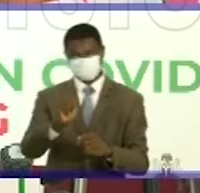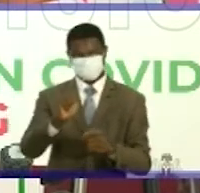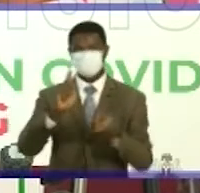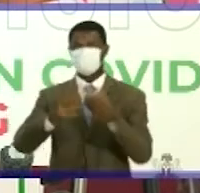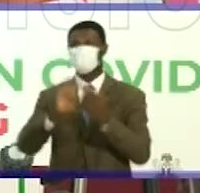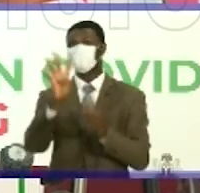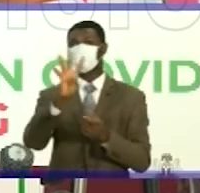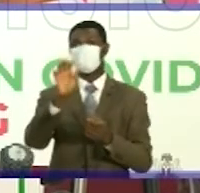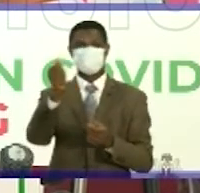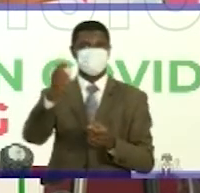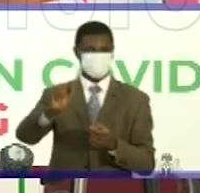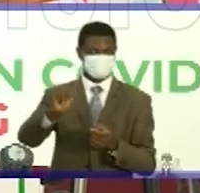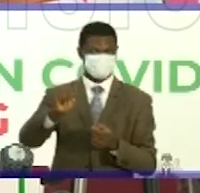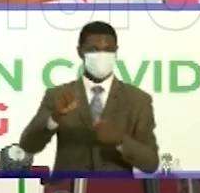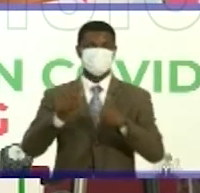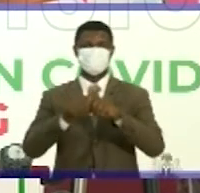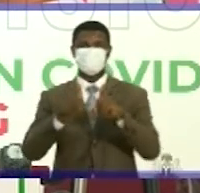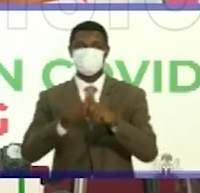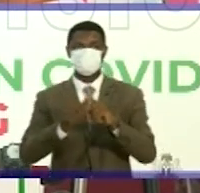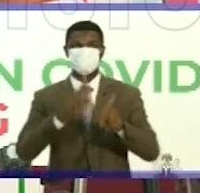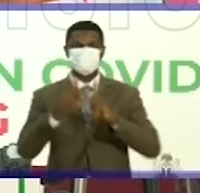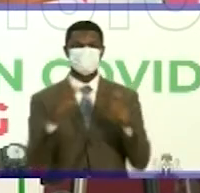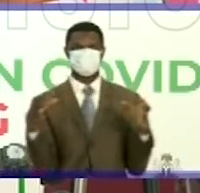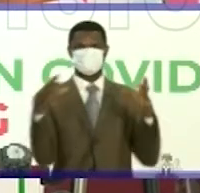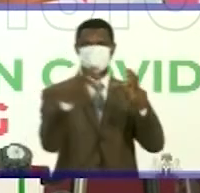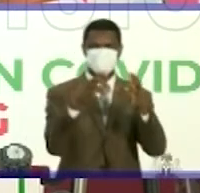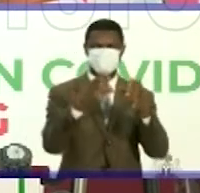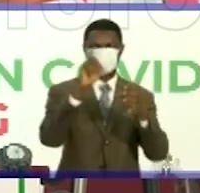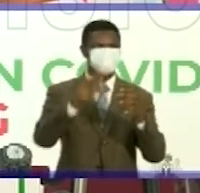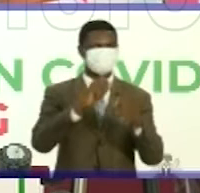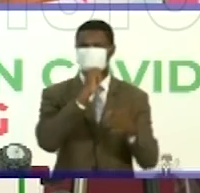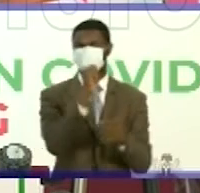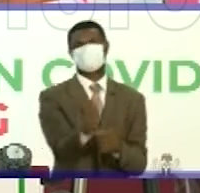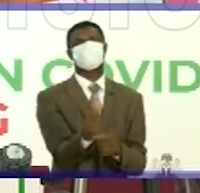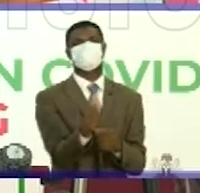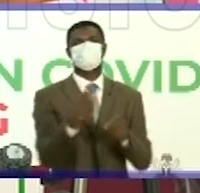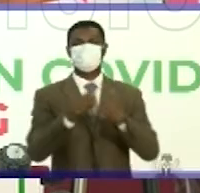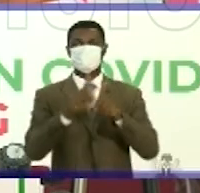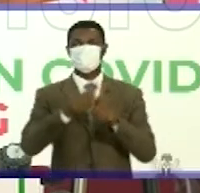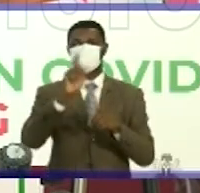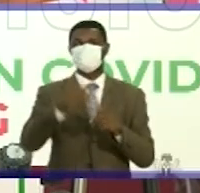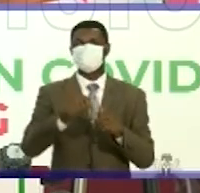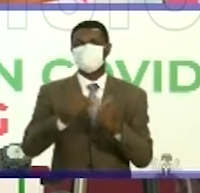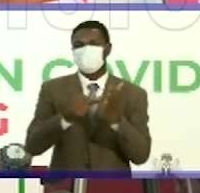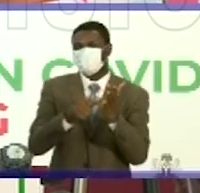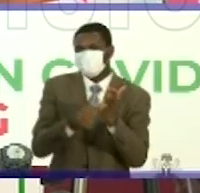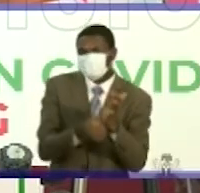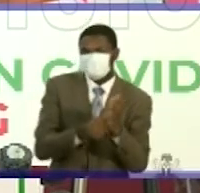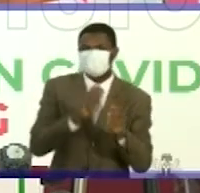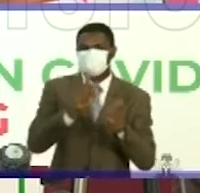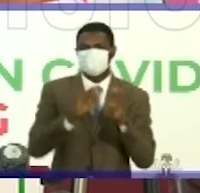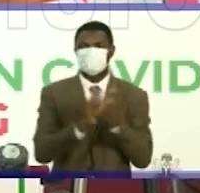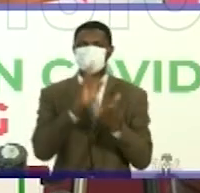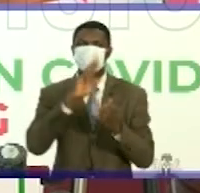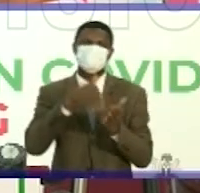maintaining the restrictions on mass gatherings with specific emphasis on protecting vulnerable populations. We continue